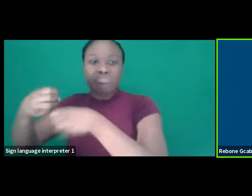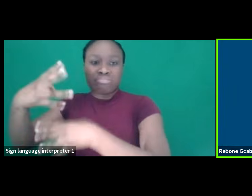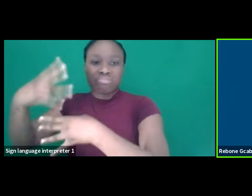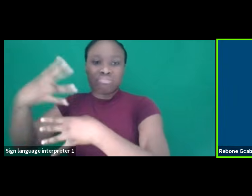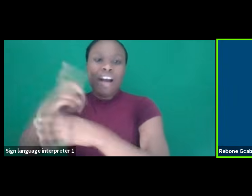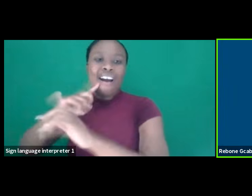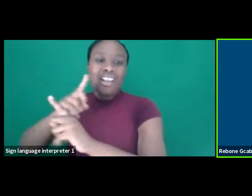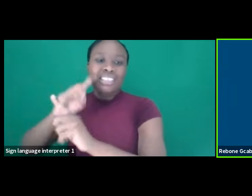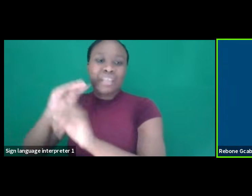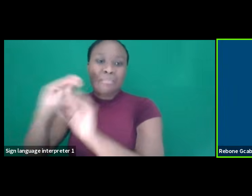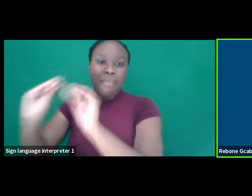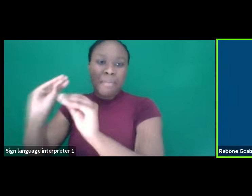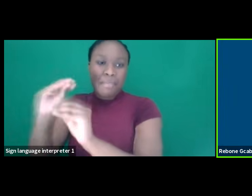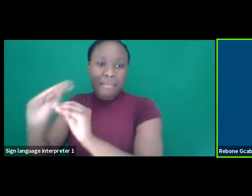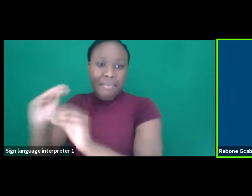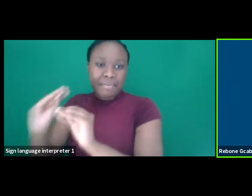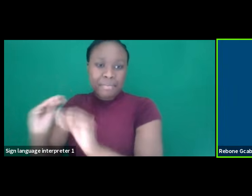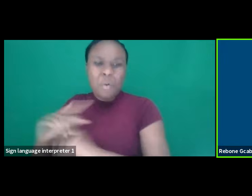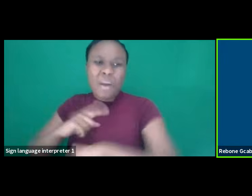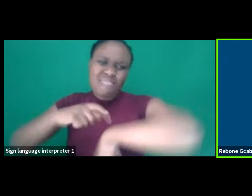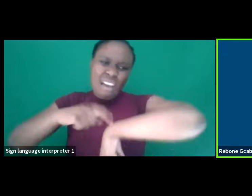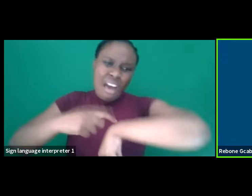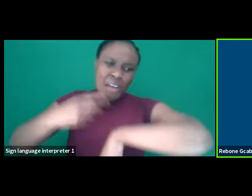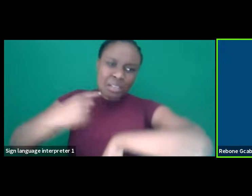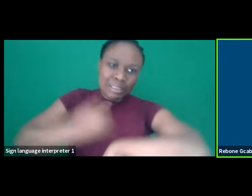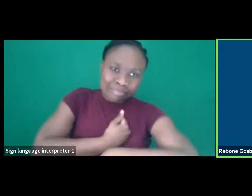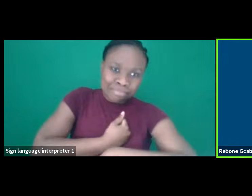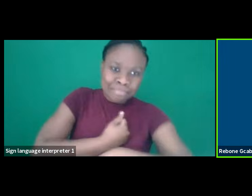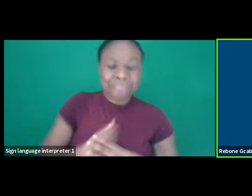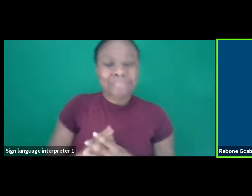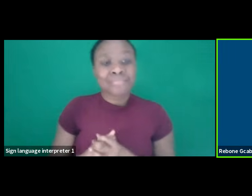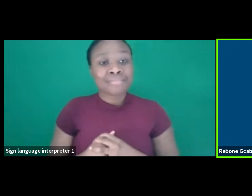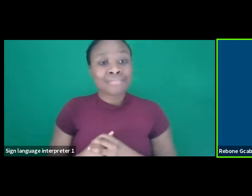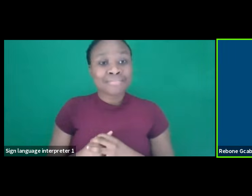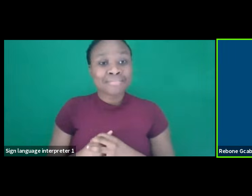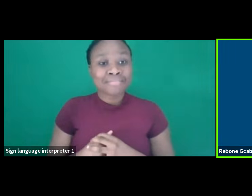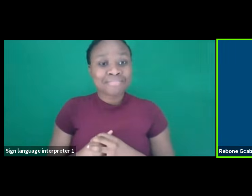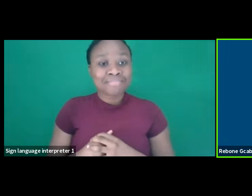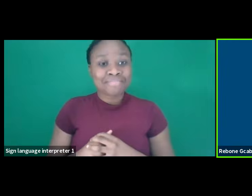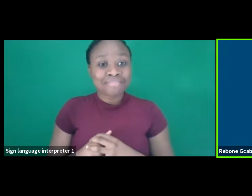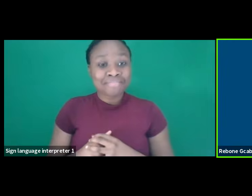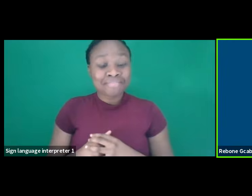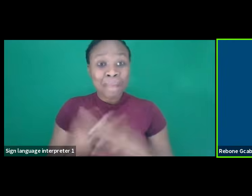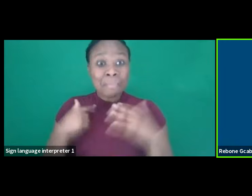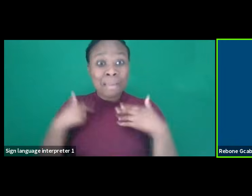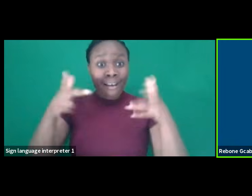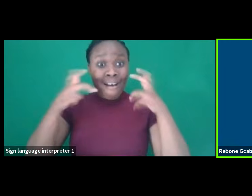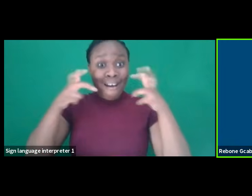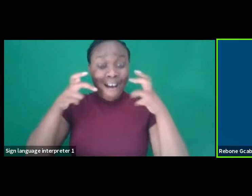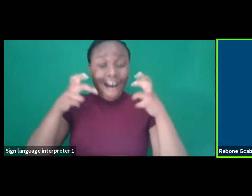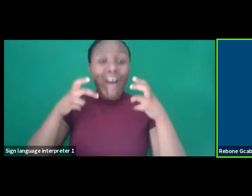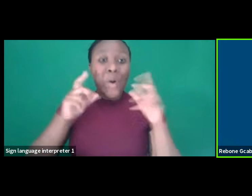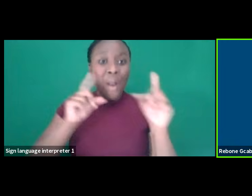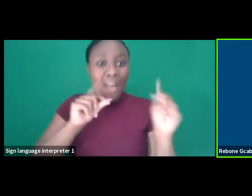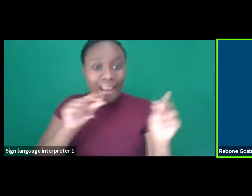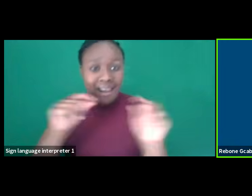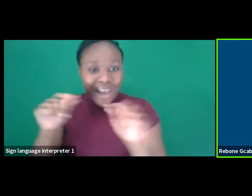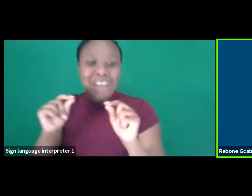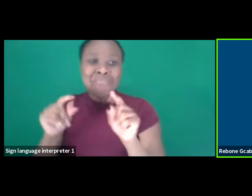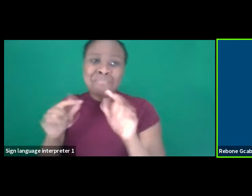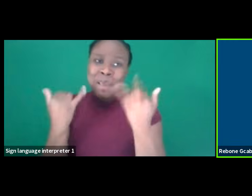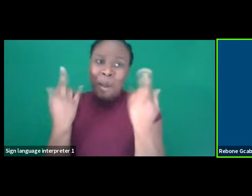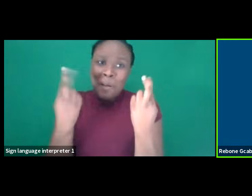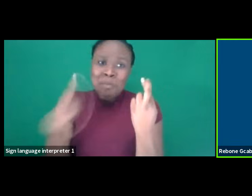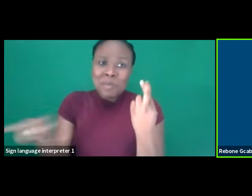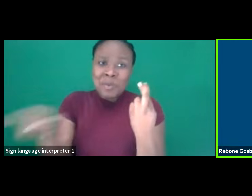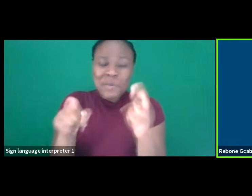say, I was there. I can only hope you have equally enjoyed the level of engagement during this session. Thank you. To